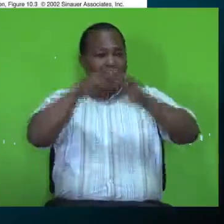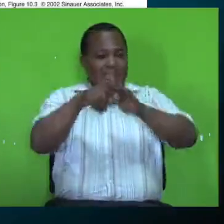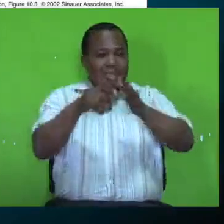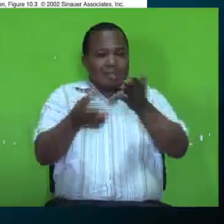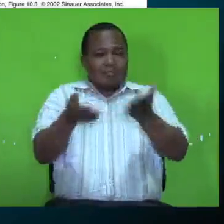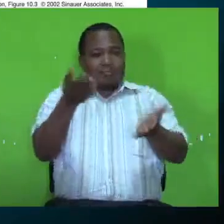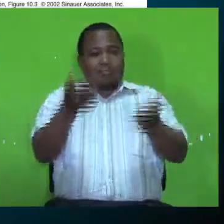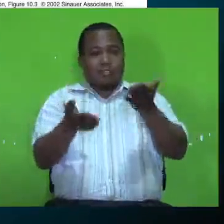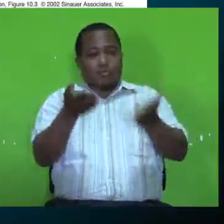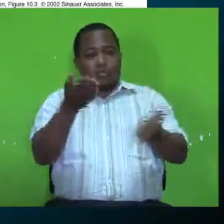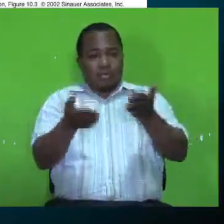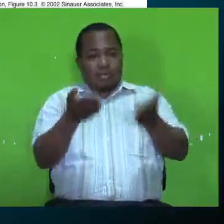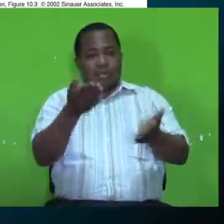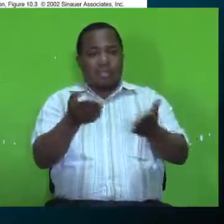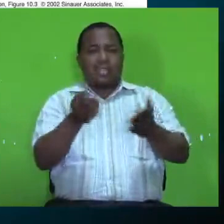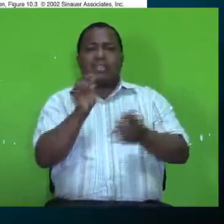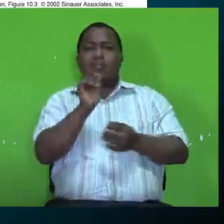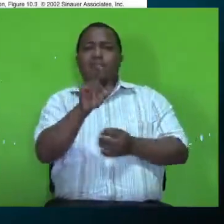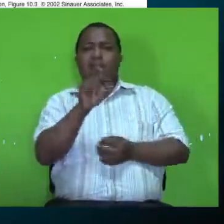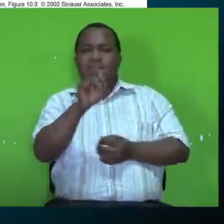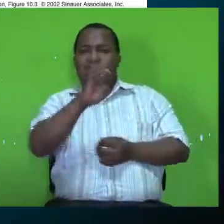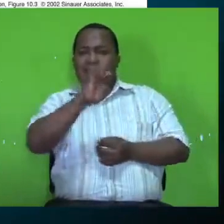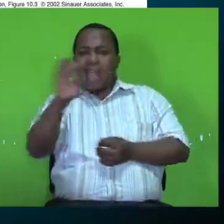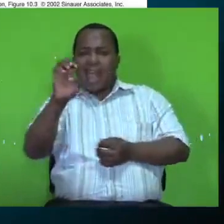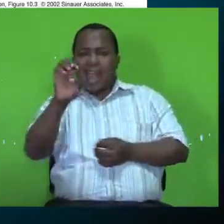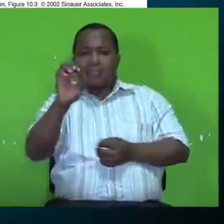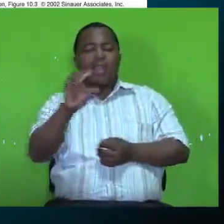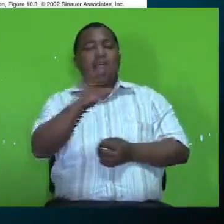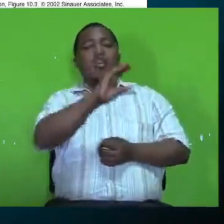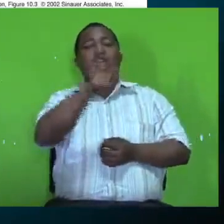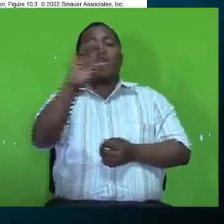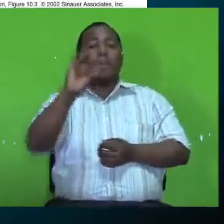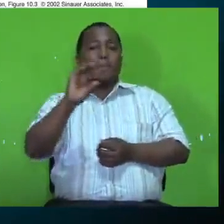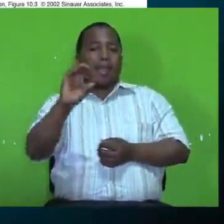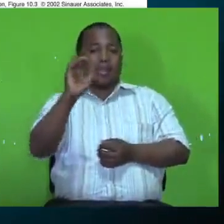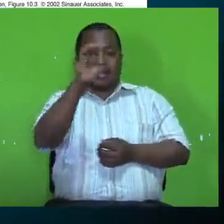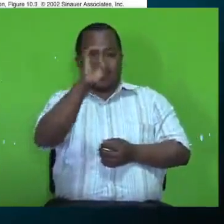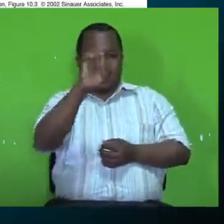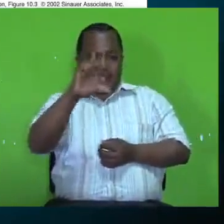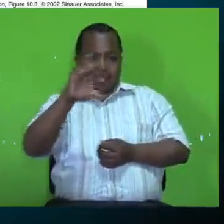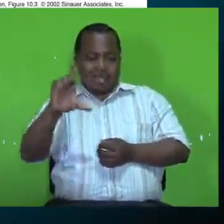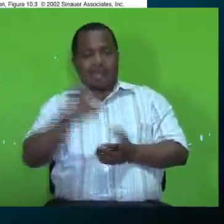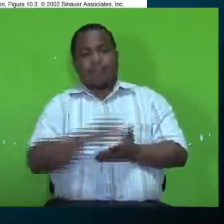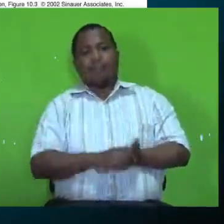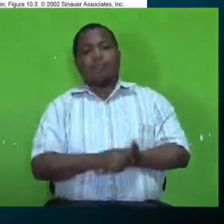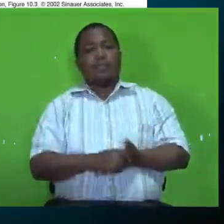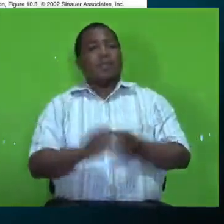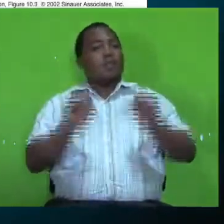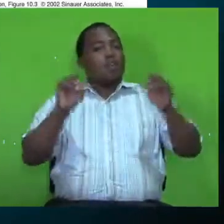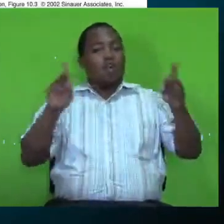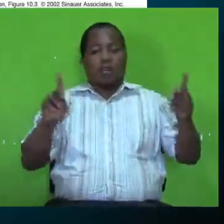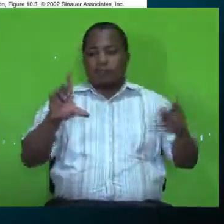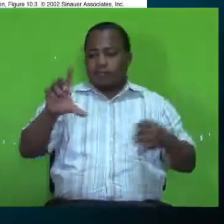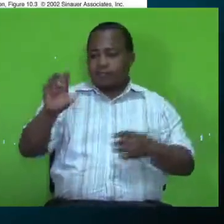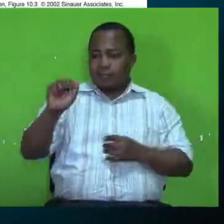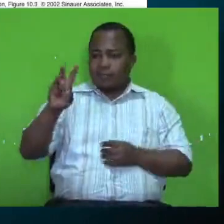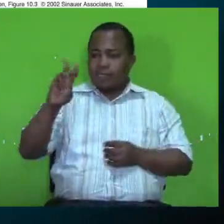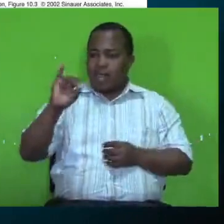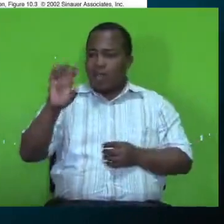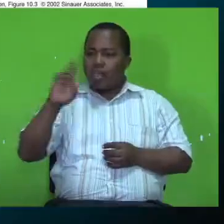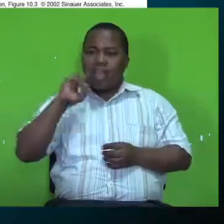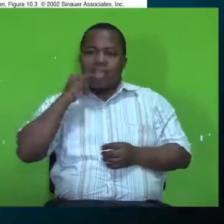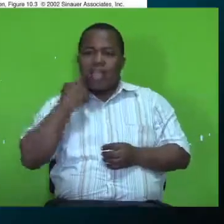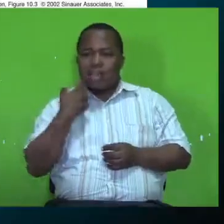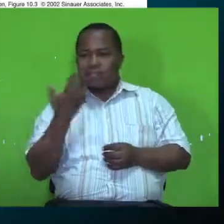between sieve tube elements and companion cells? Yes, Zawiya, try